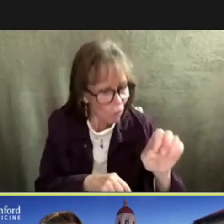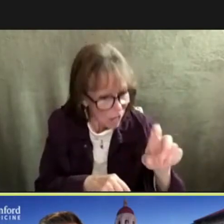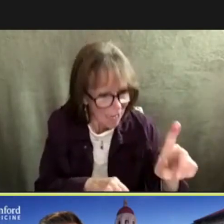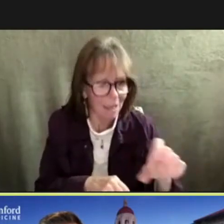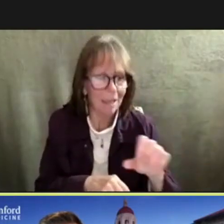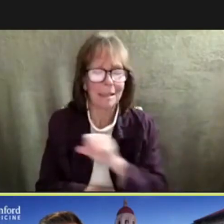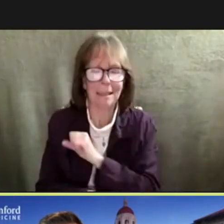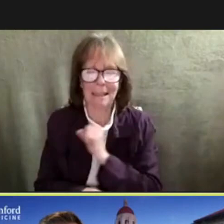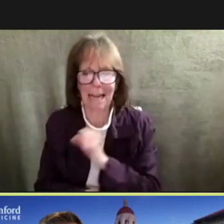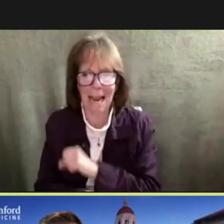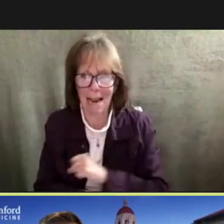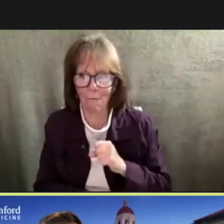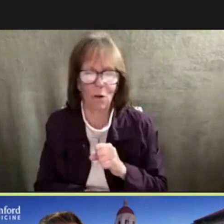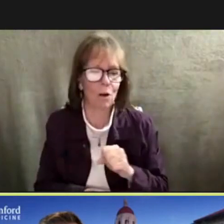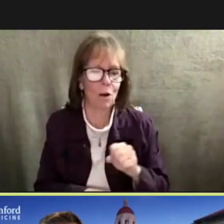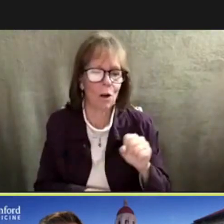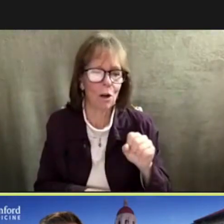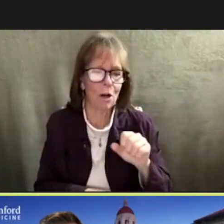rereed@stanford.edu. That's